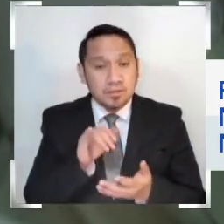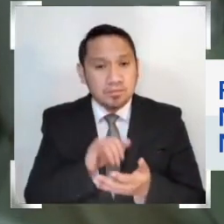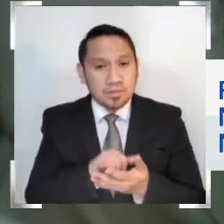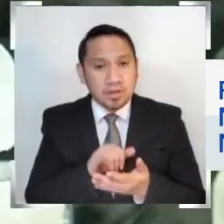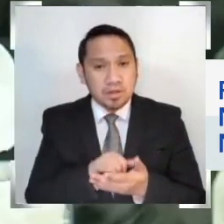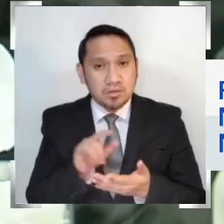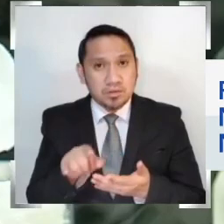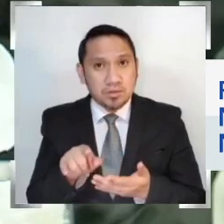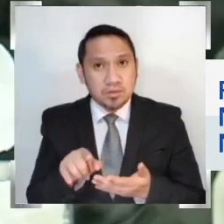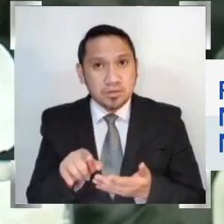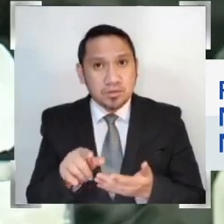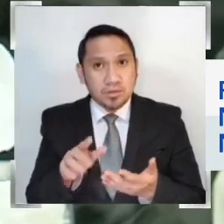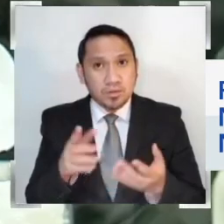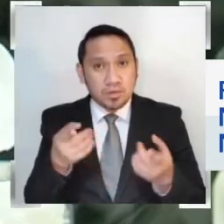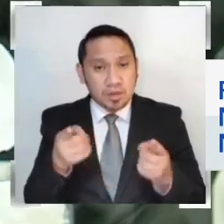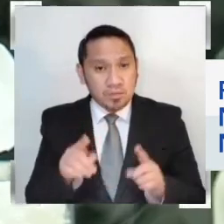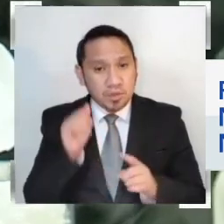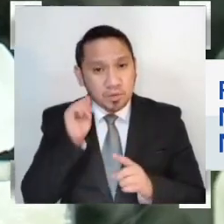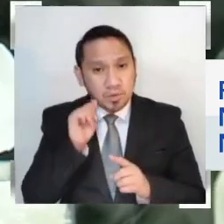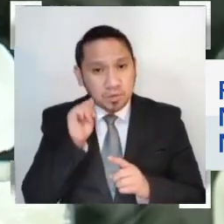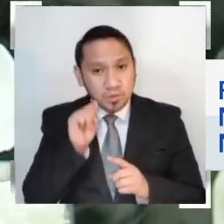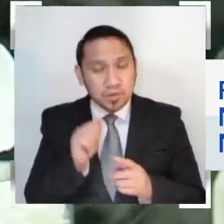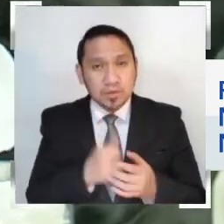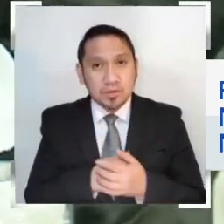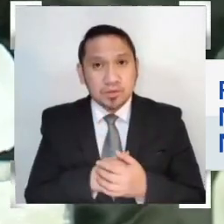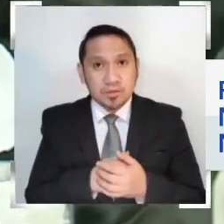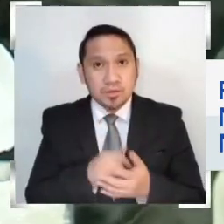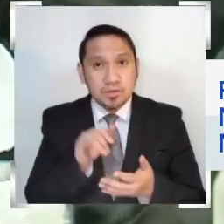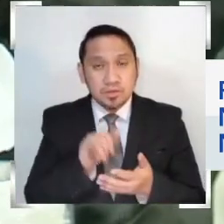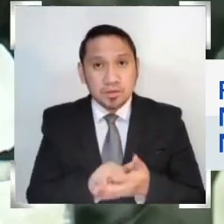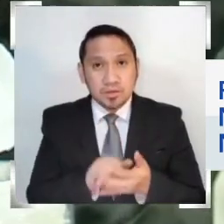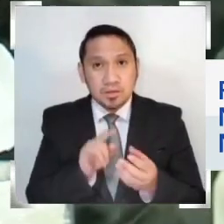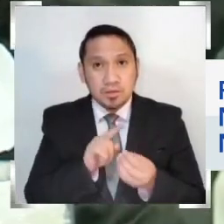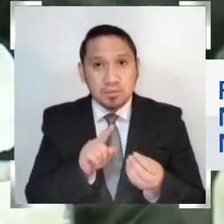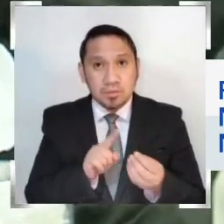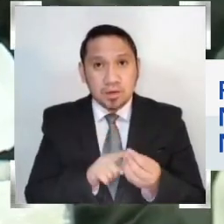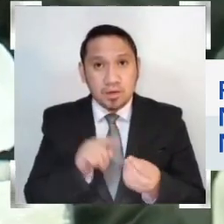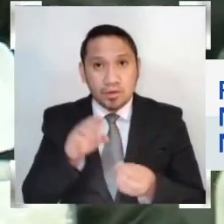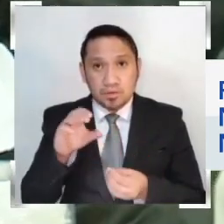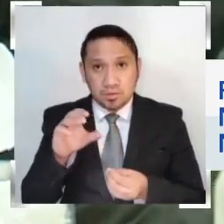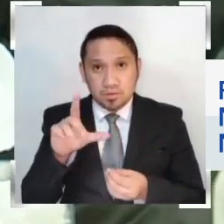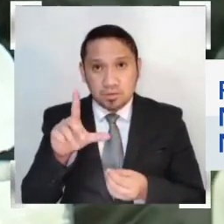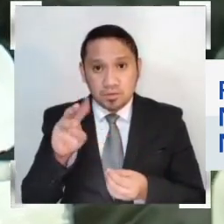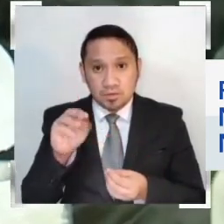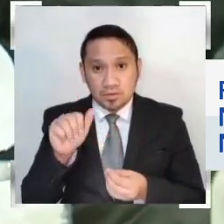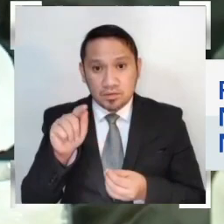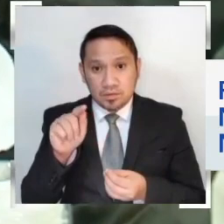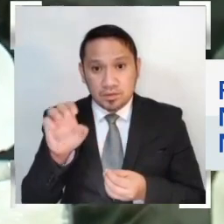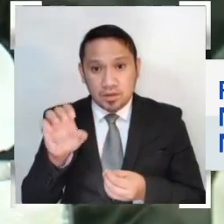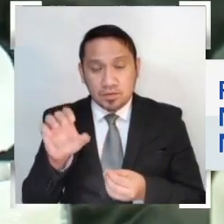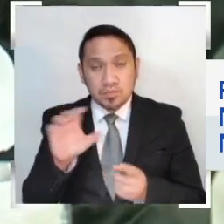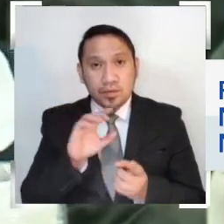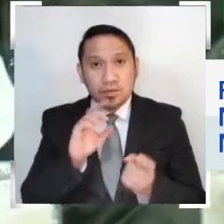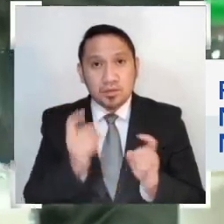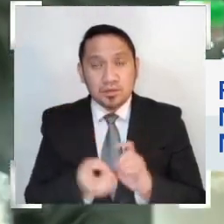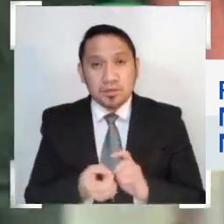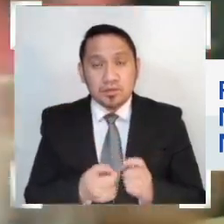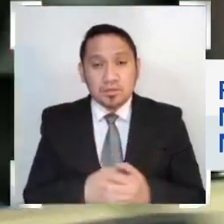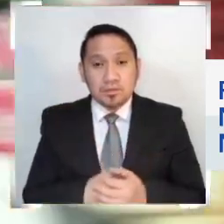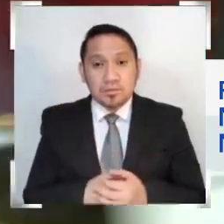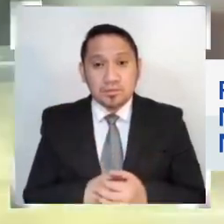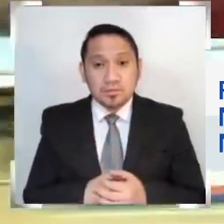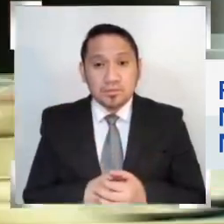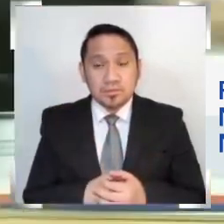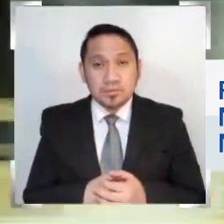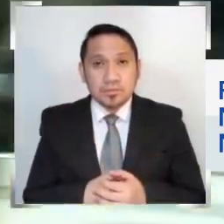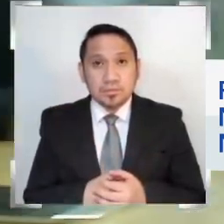is that the trend? Yan ba, yan na yung climate change? Yes, Mr. President, I think we can